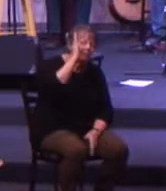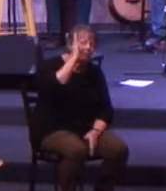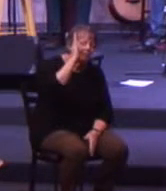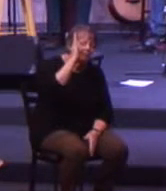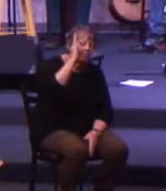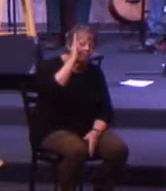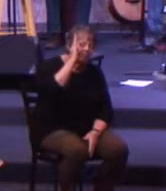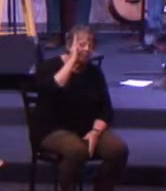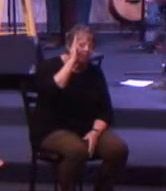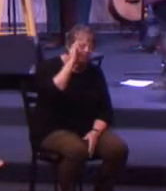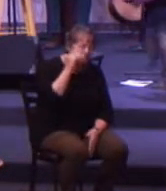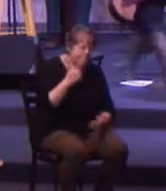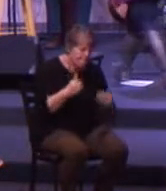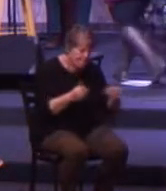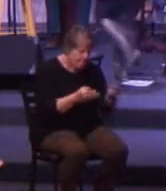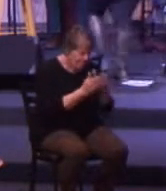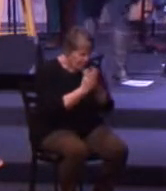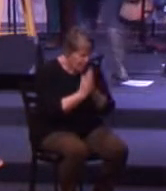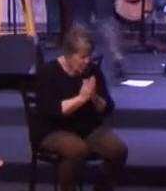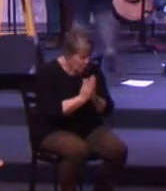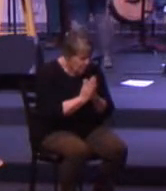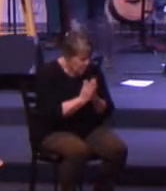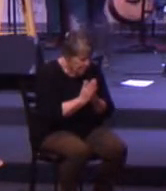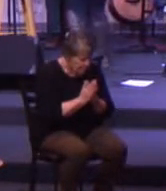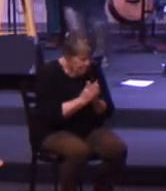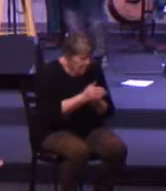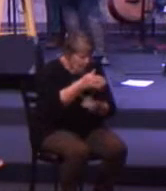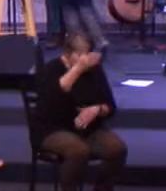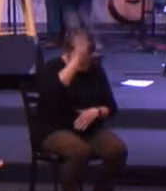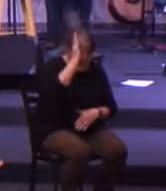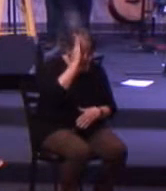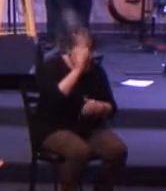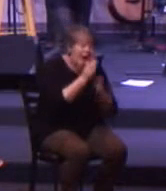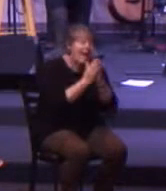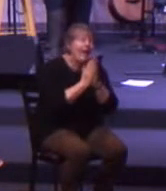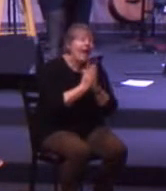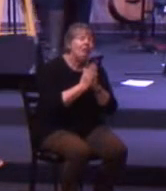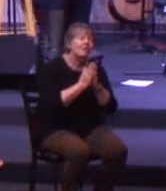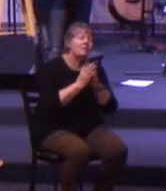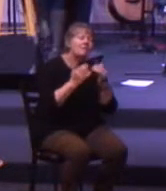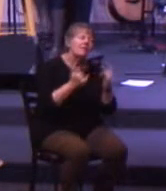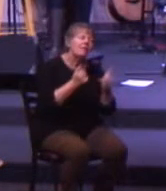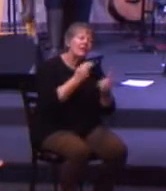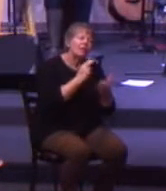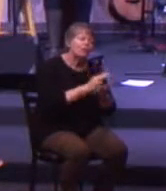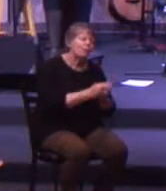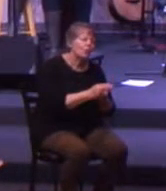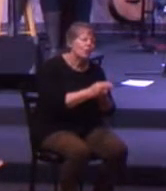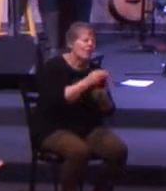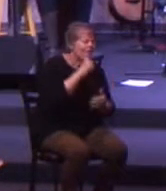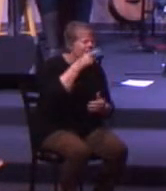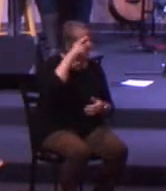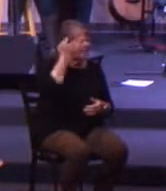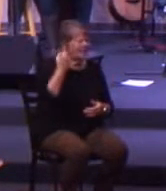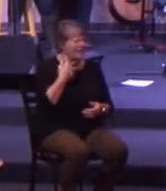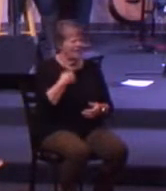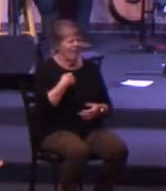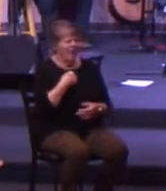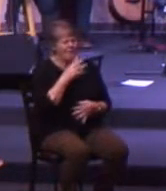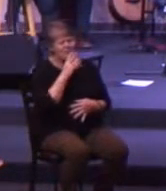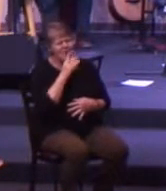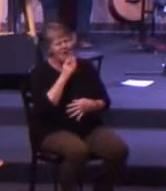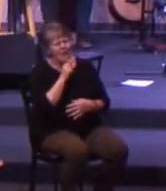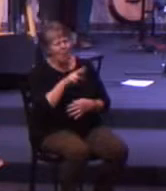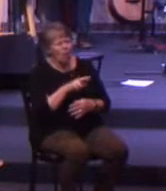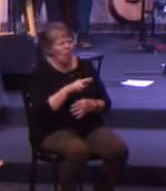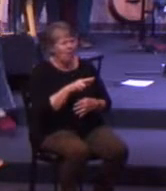God, I ask that this truth, not truth because I'm saying it or because it makes